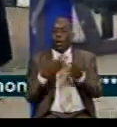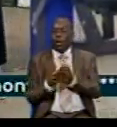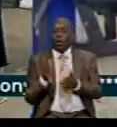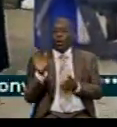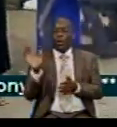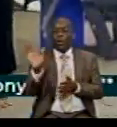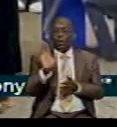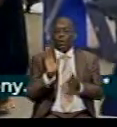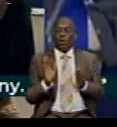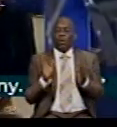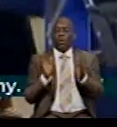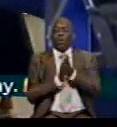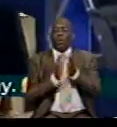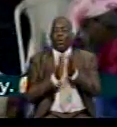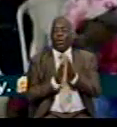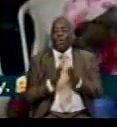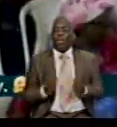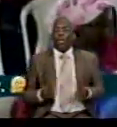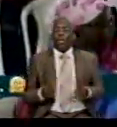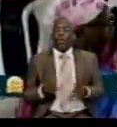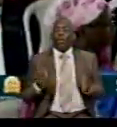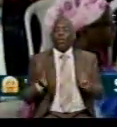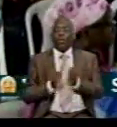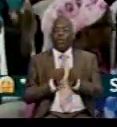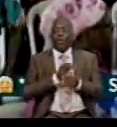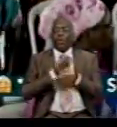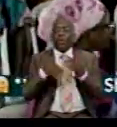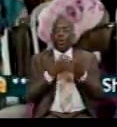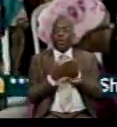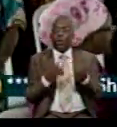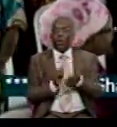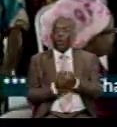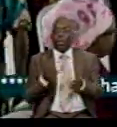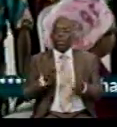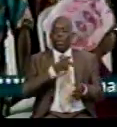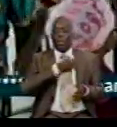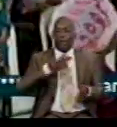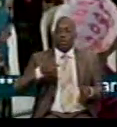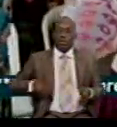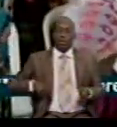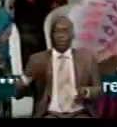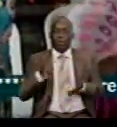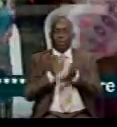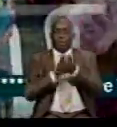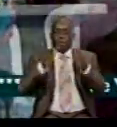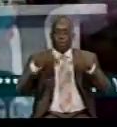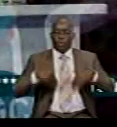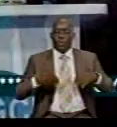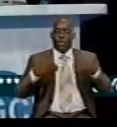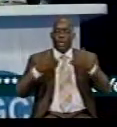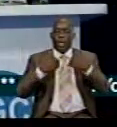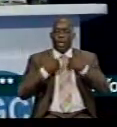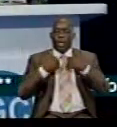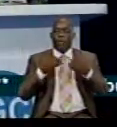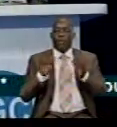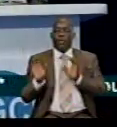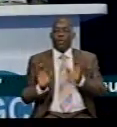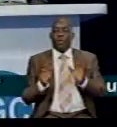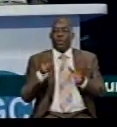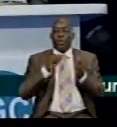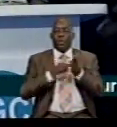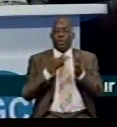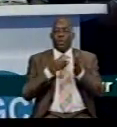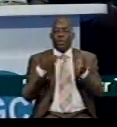Prince of Peace has done? Ce que le Prince de Paix a fait. Amen. Amen. Check it up. Examinez-vous. As